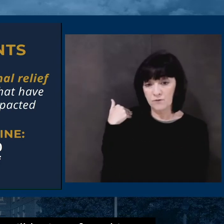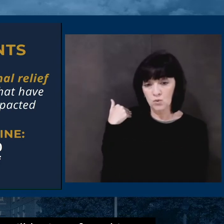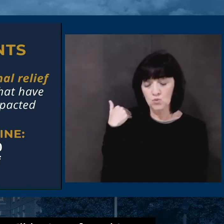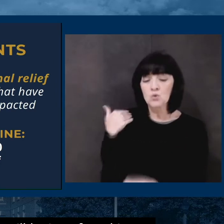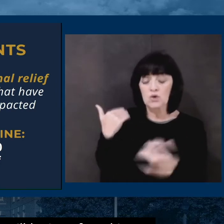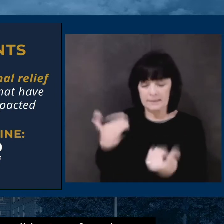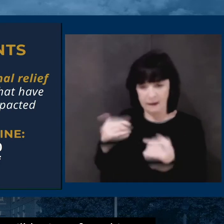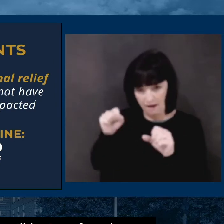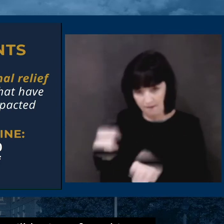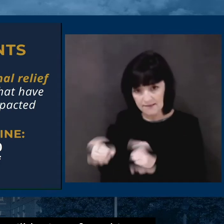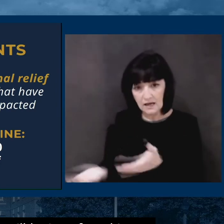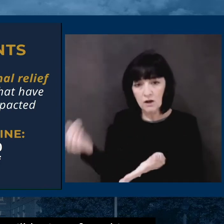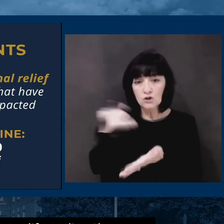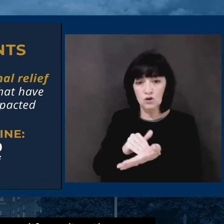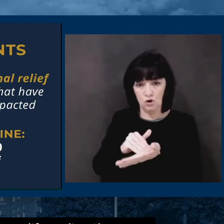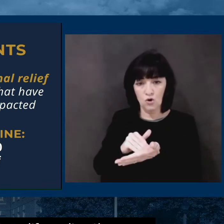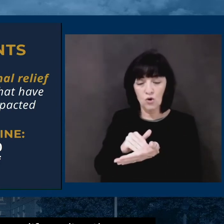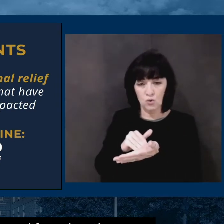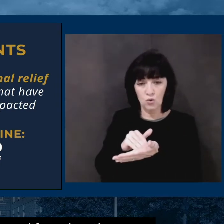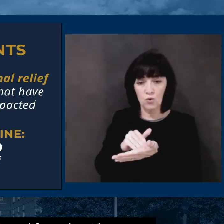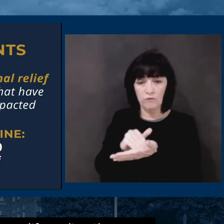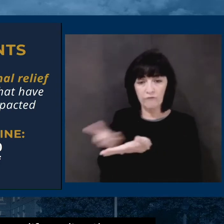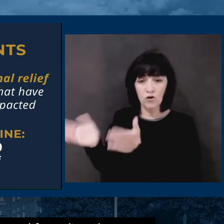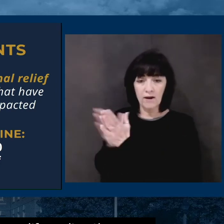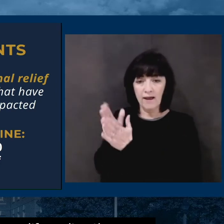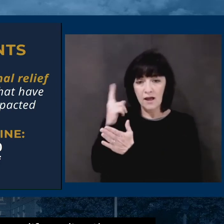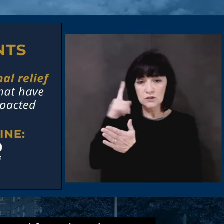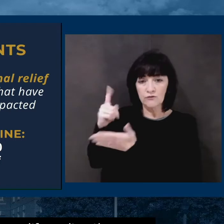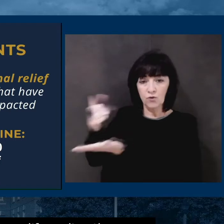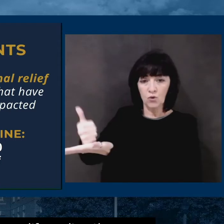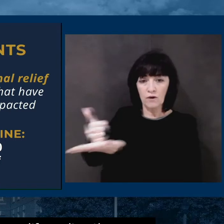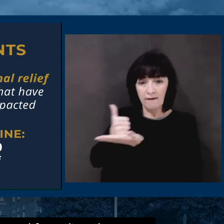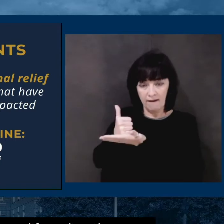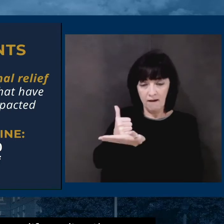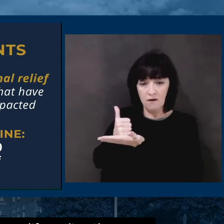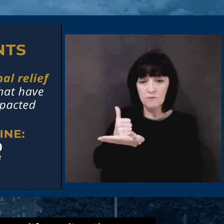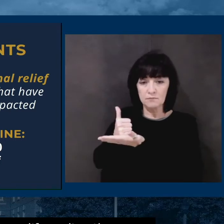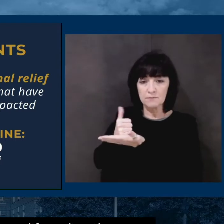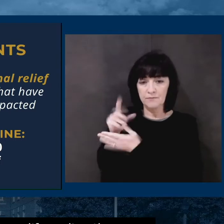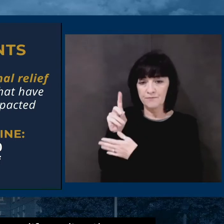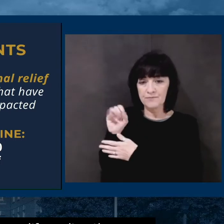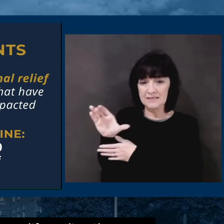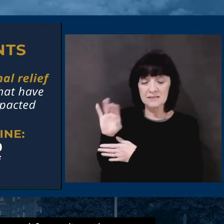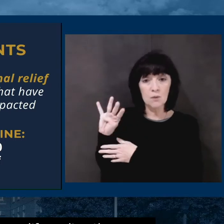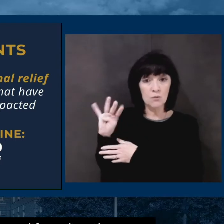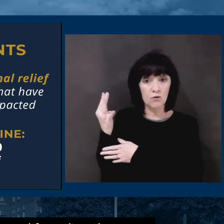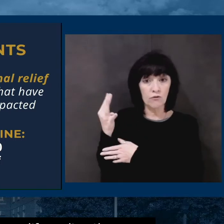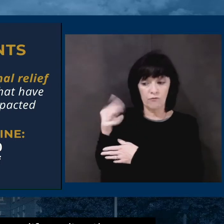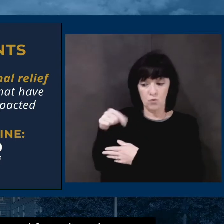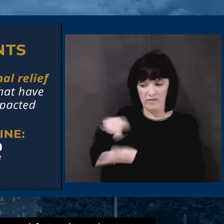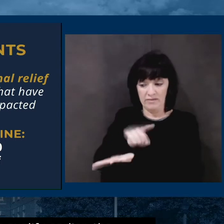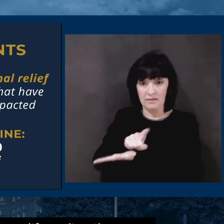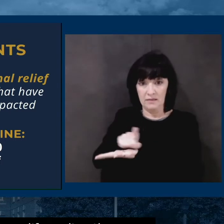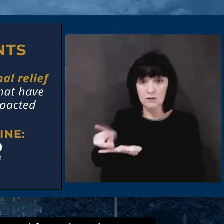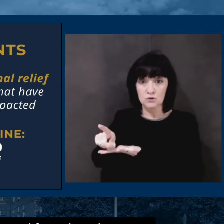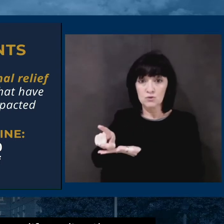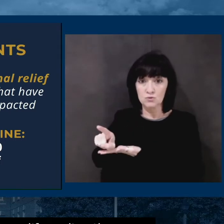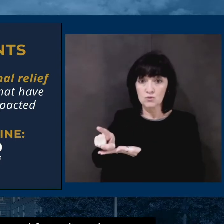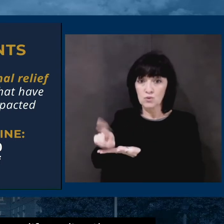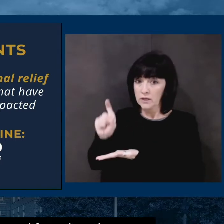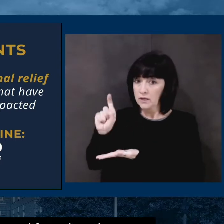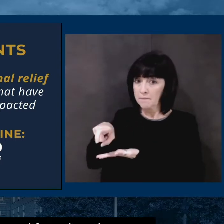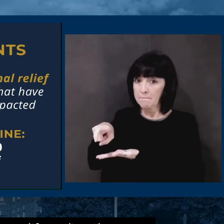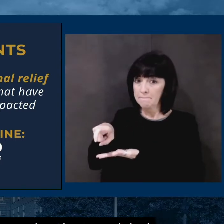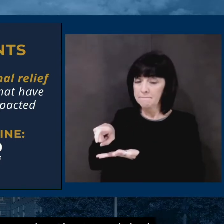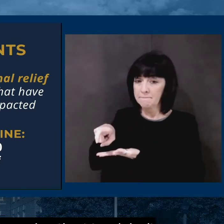assistance is the end of the week at December the 4th, so don't forget if you need to